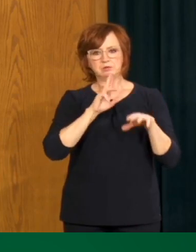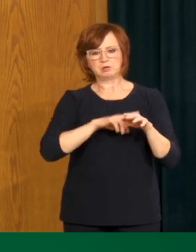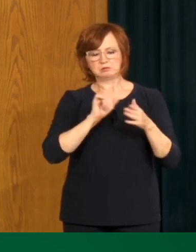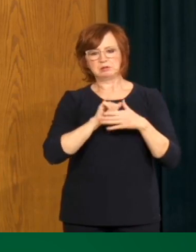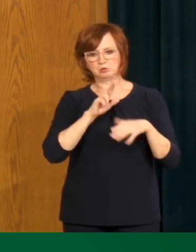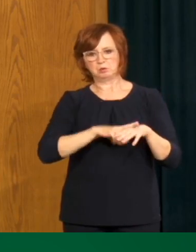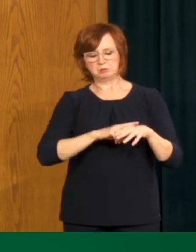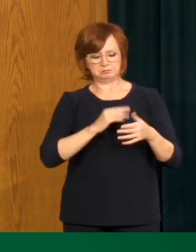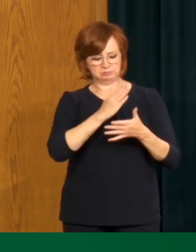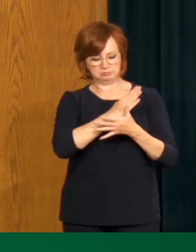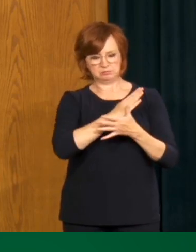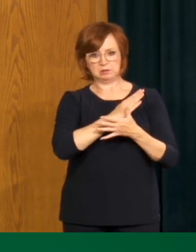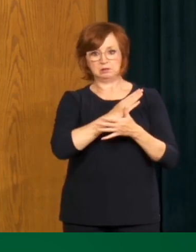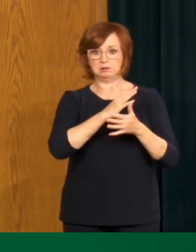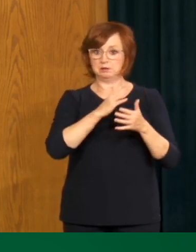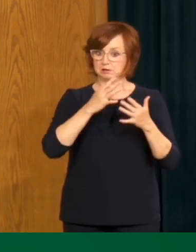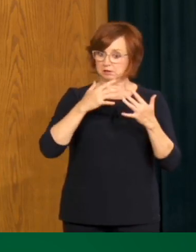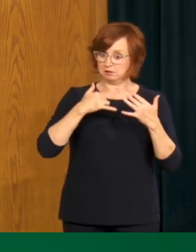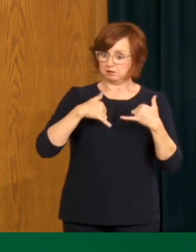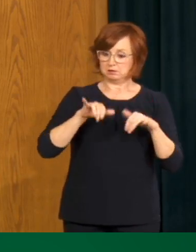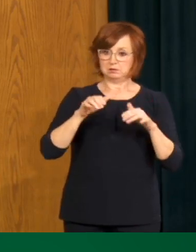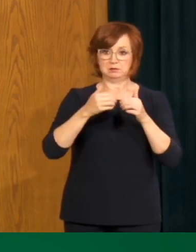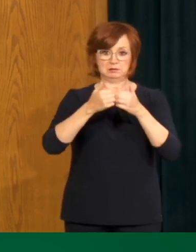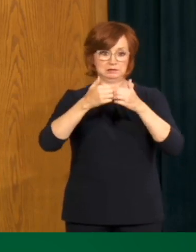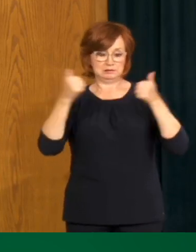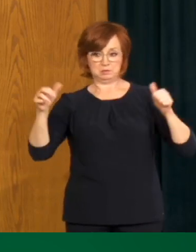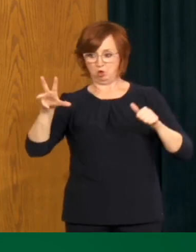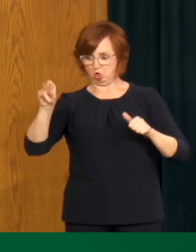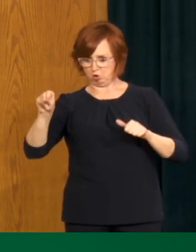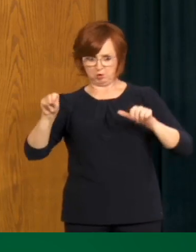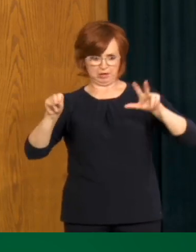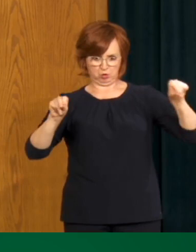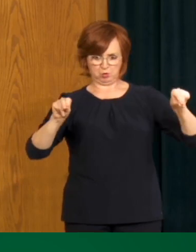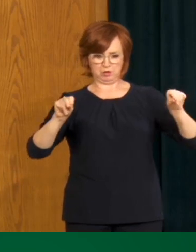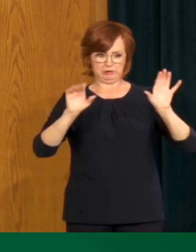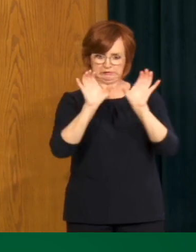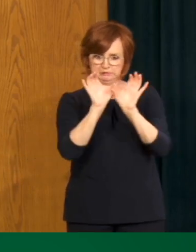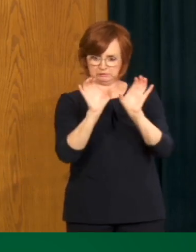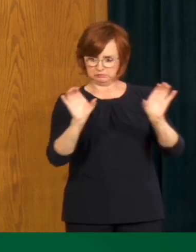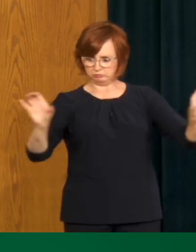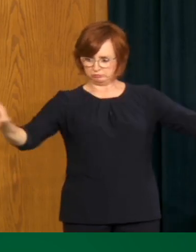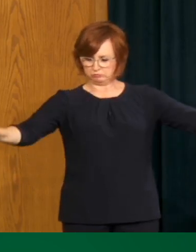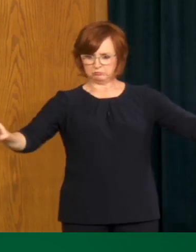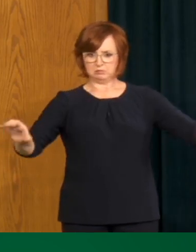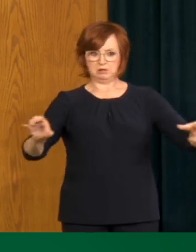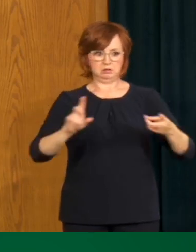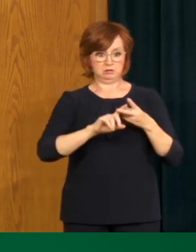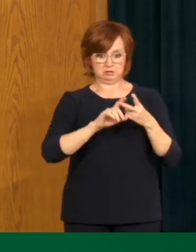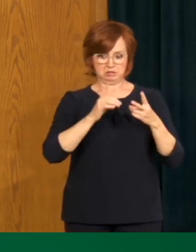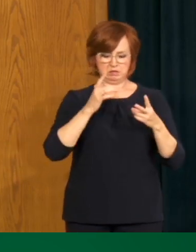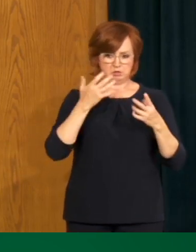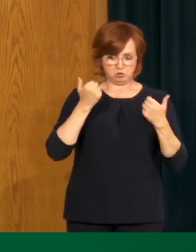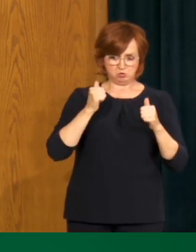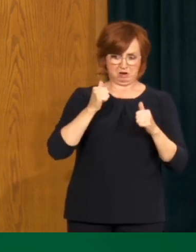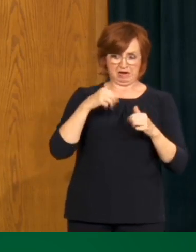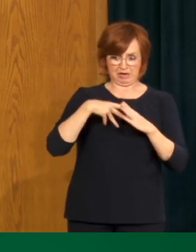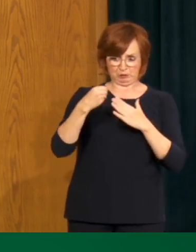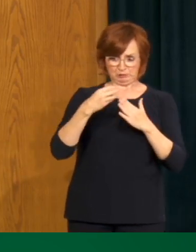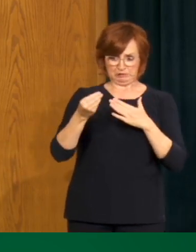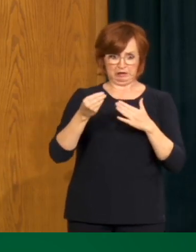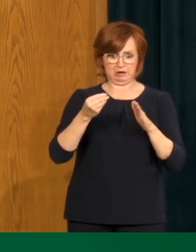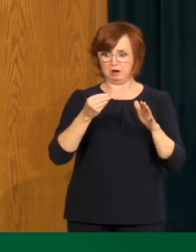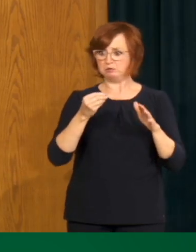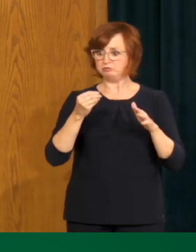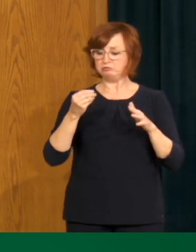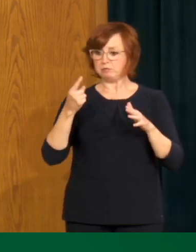the physical distancing, the breaking into groups of 30, the if you can do an outdoor gathering rather than an indoor. When you combine